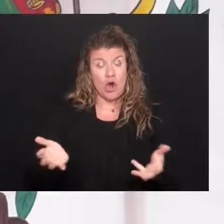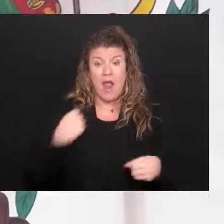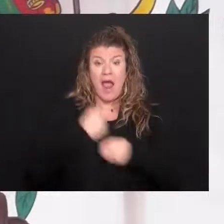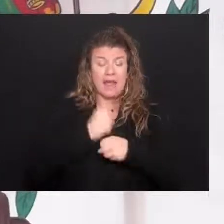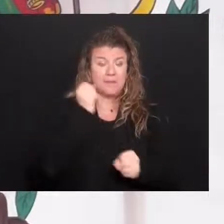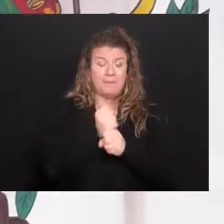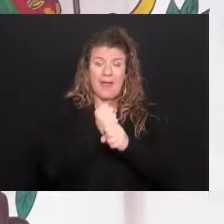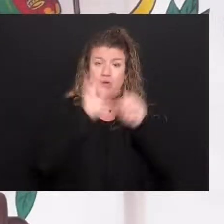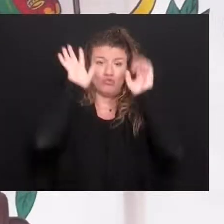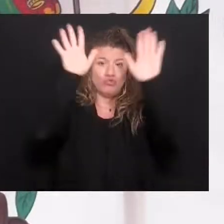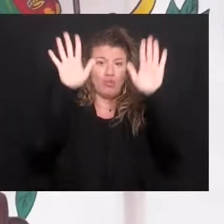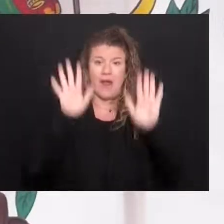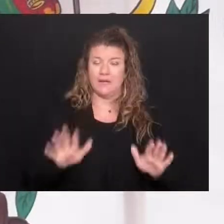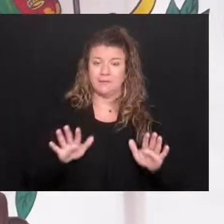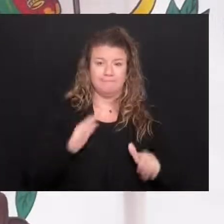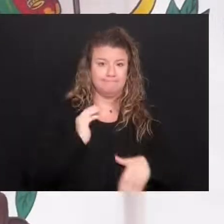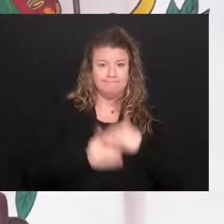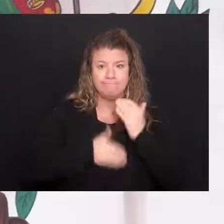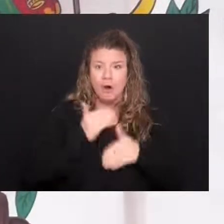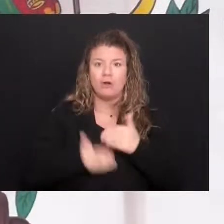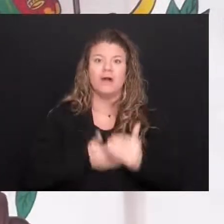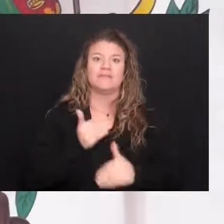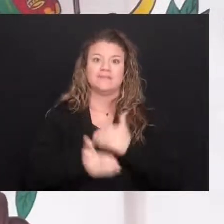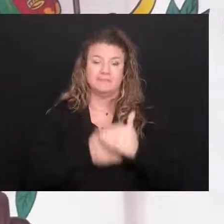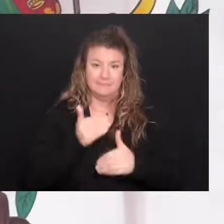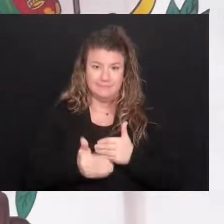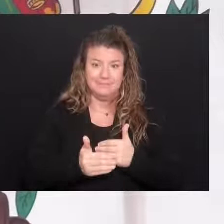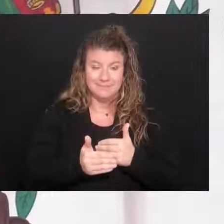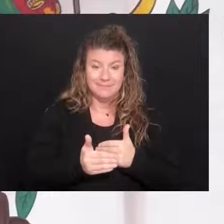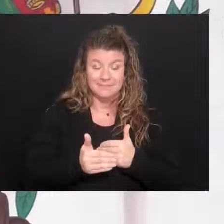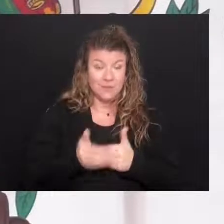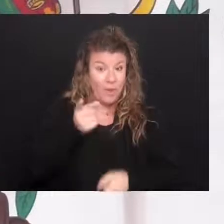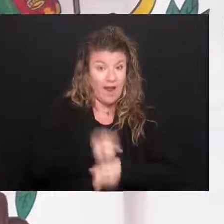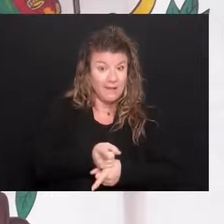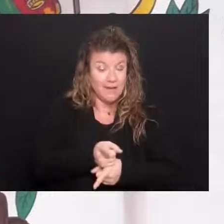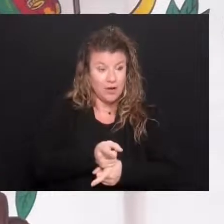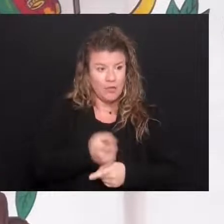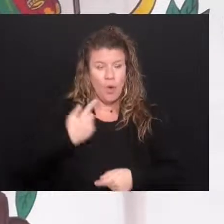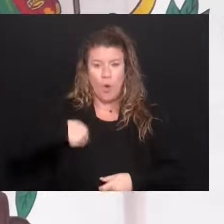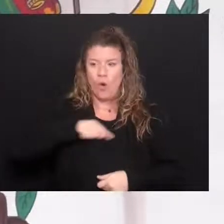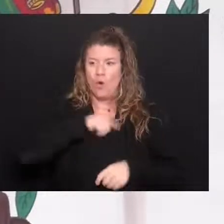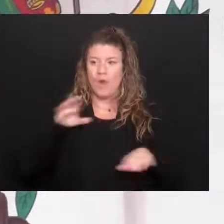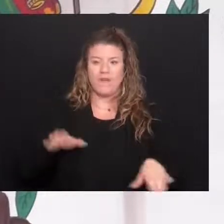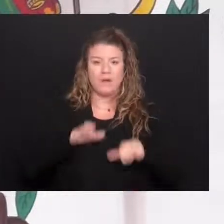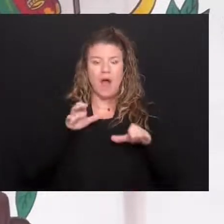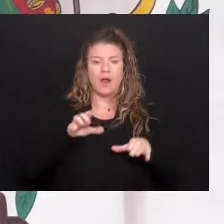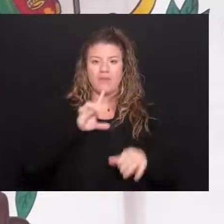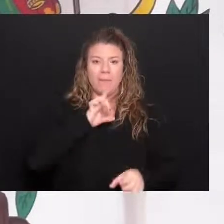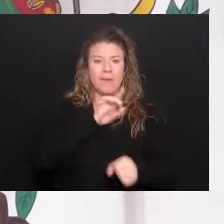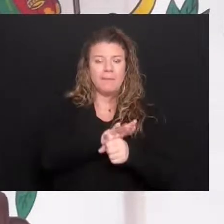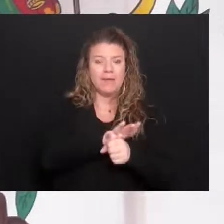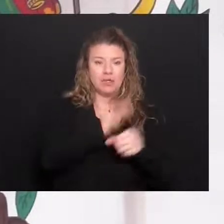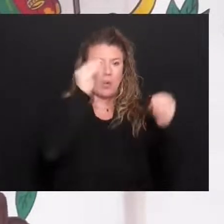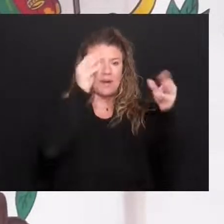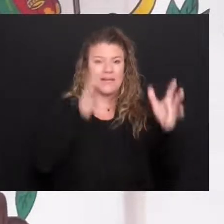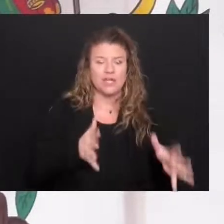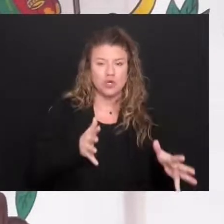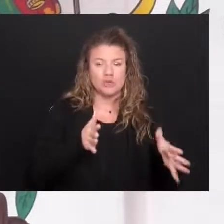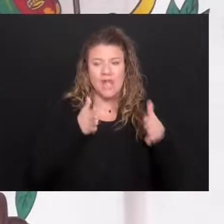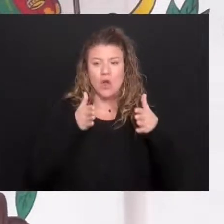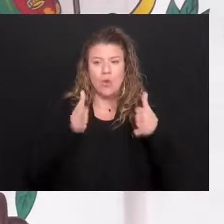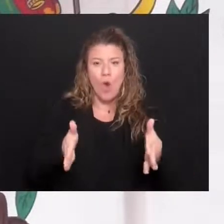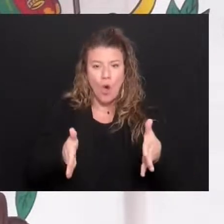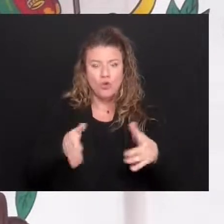incredible strides forward. That's all there is to it. I mean, with what we've done as far as commitment to our teachers and roads